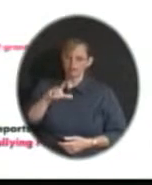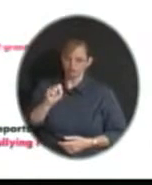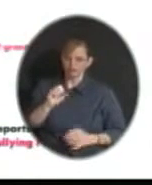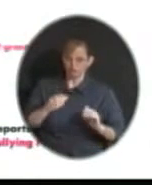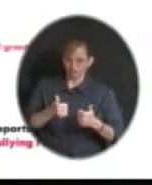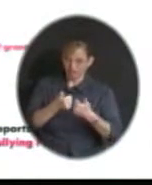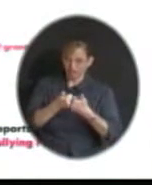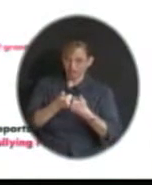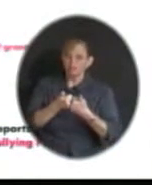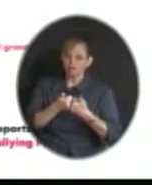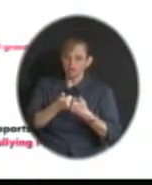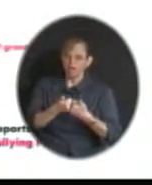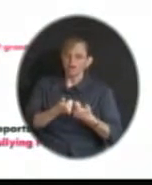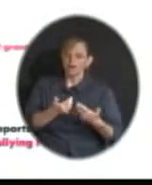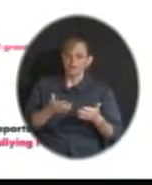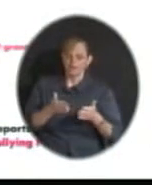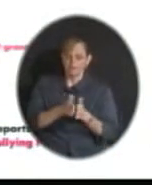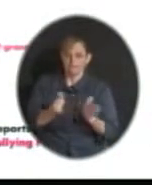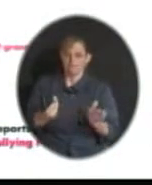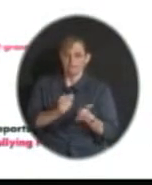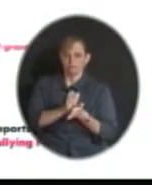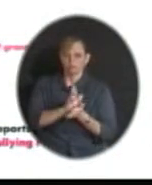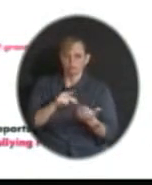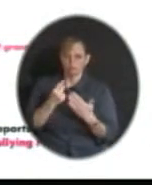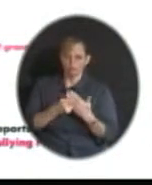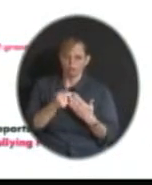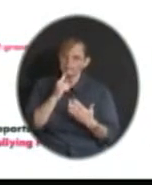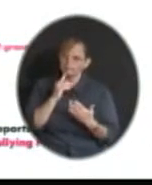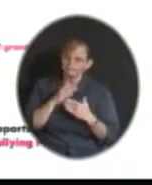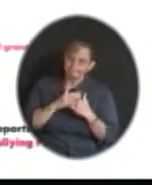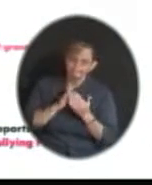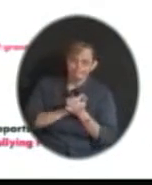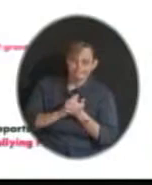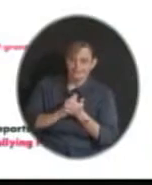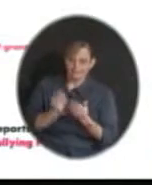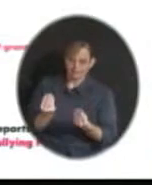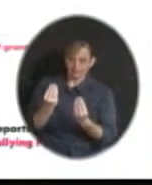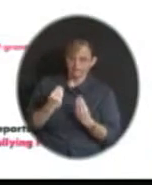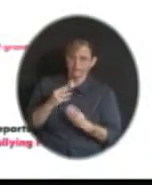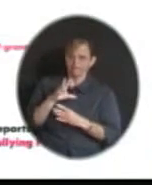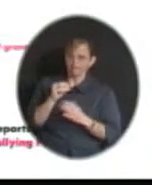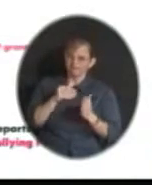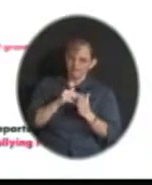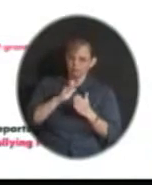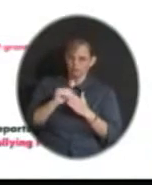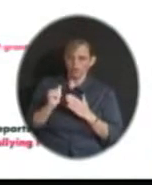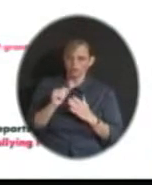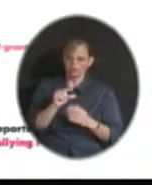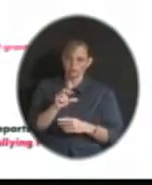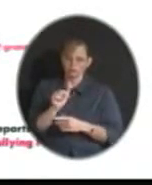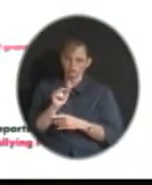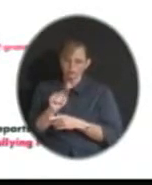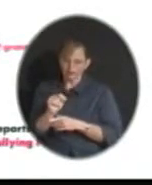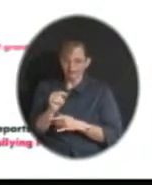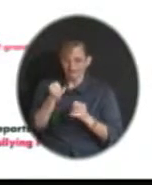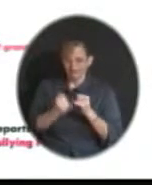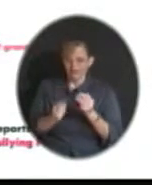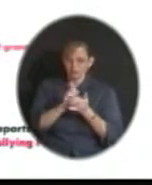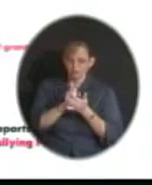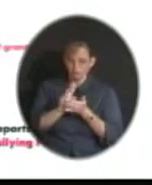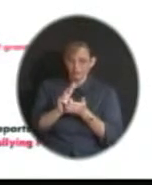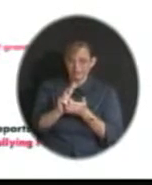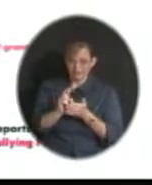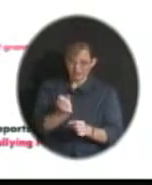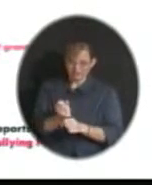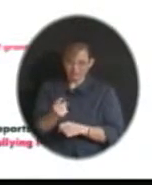Foundation has so graciously provided a $50,000 grant, and we will, the last 2 weeks of September of next school